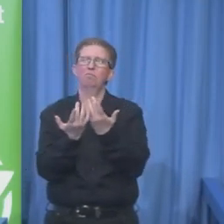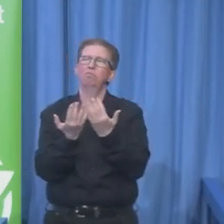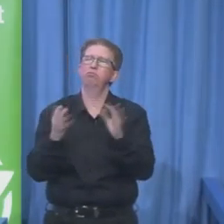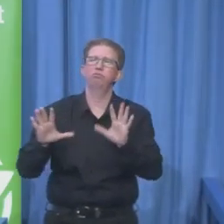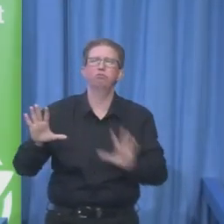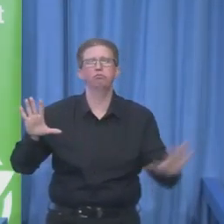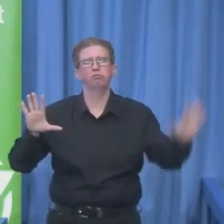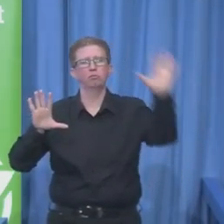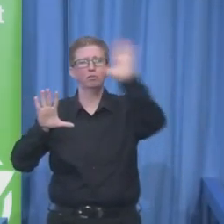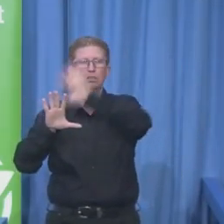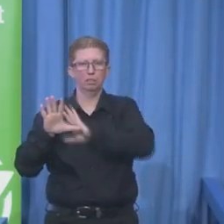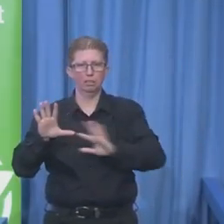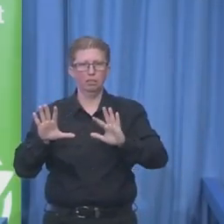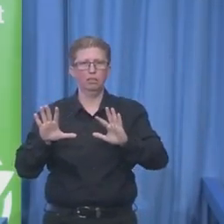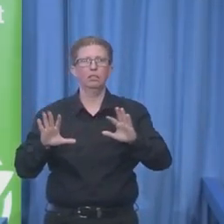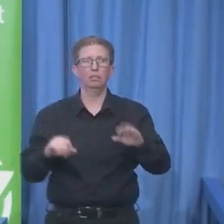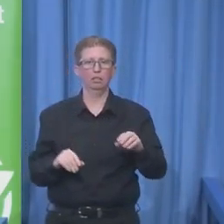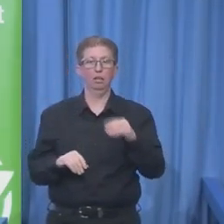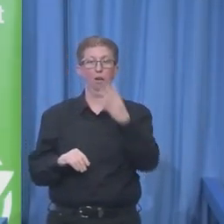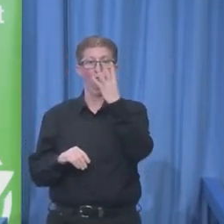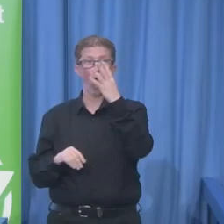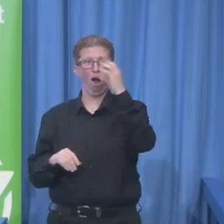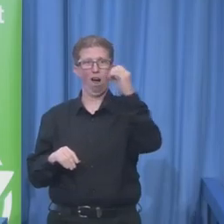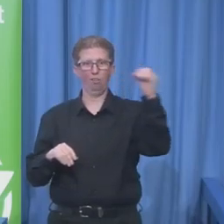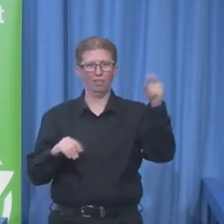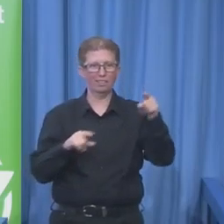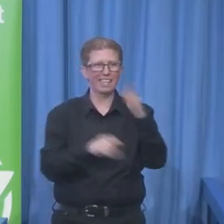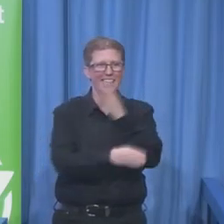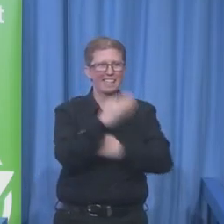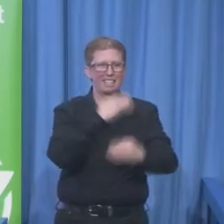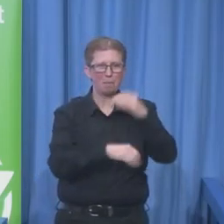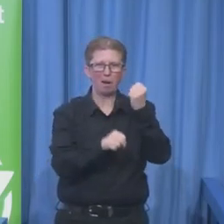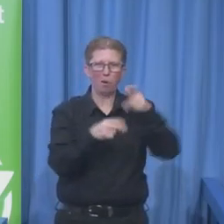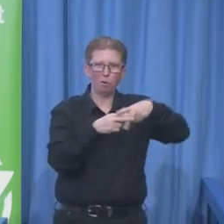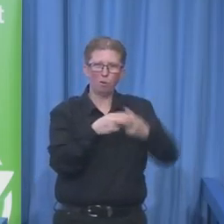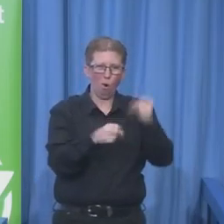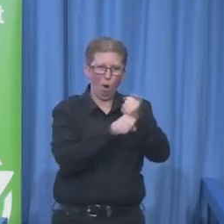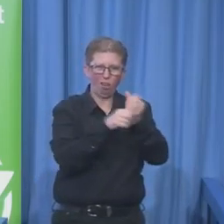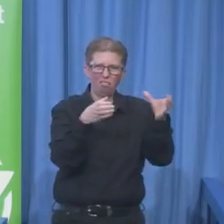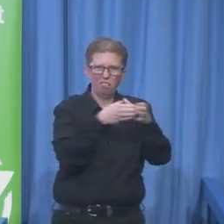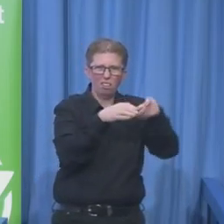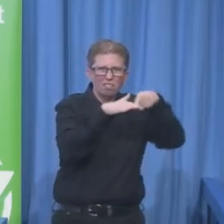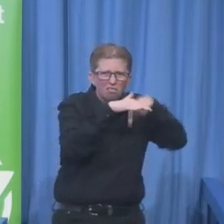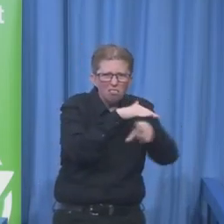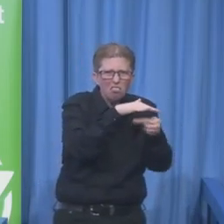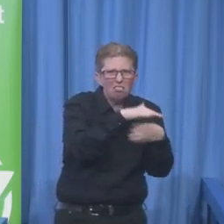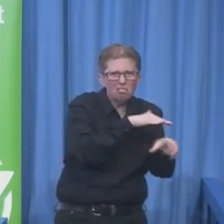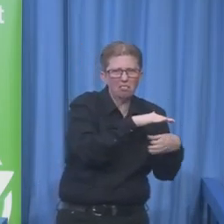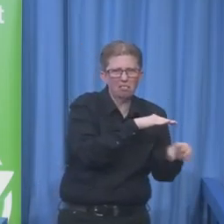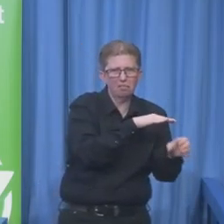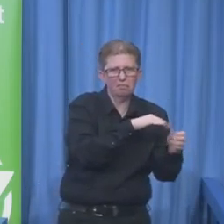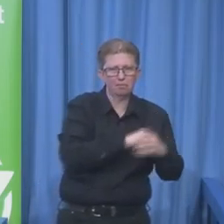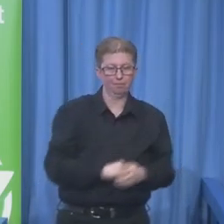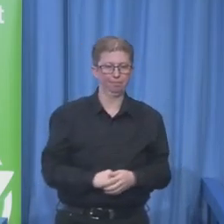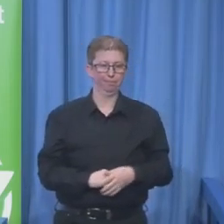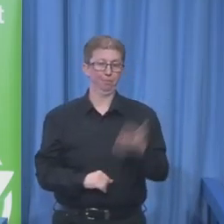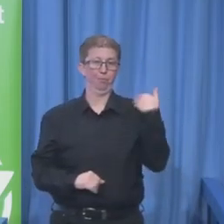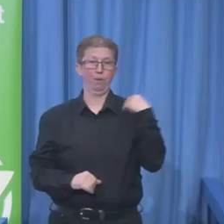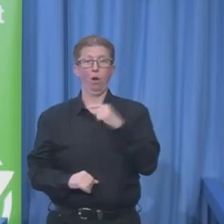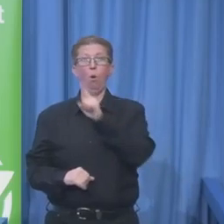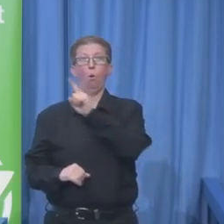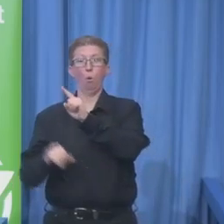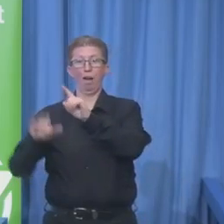of Germany in 1989, 150 new sheltered workshops were built and erected